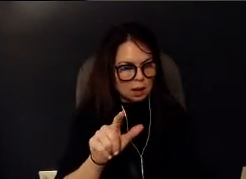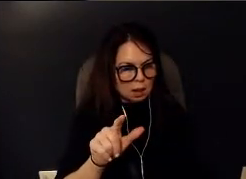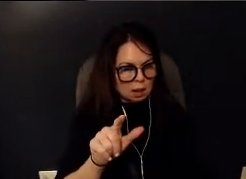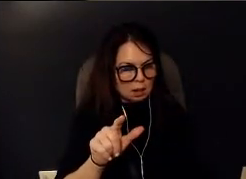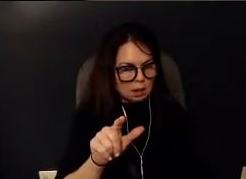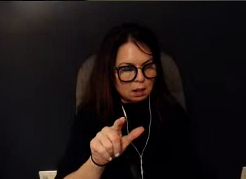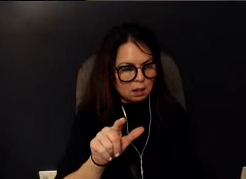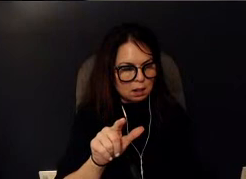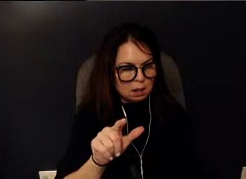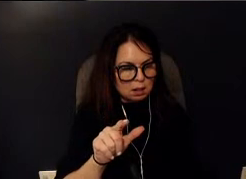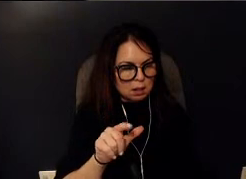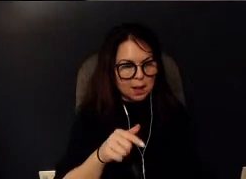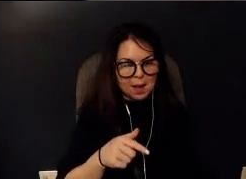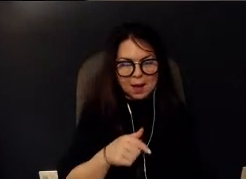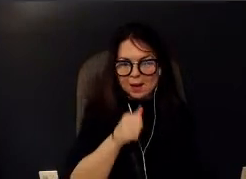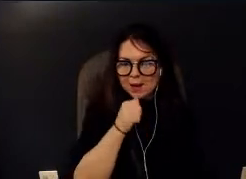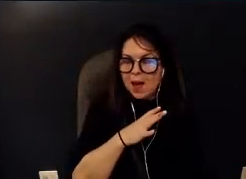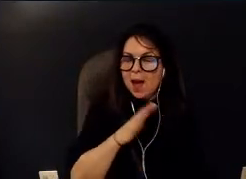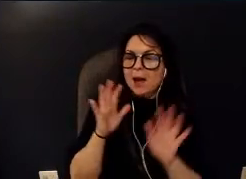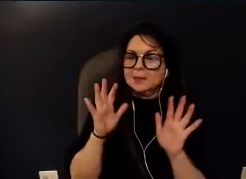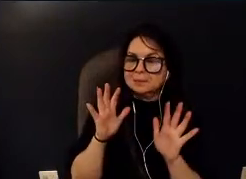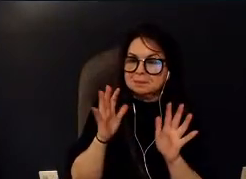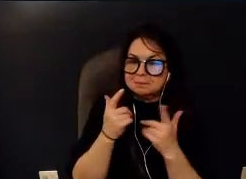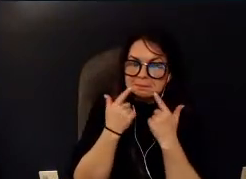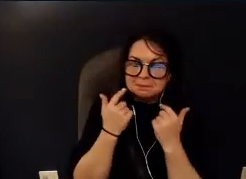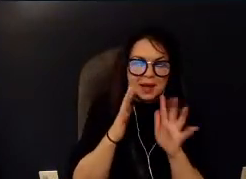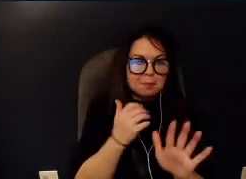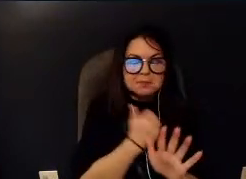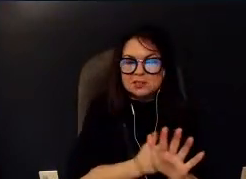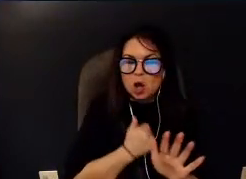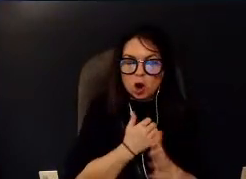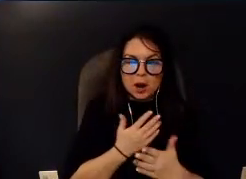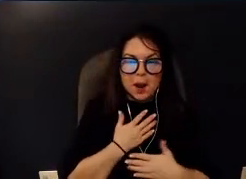Cano. Sorry about that. My camera's broken, so I always have to make sure it's